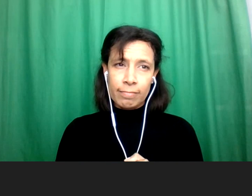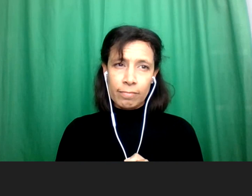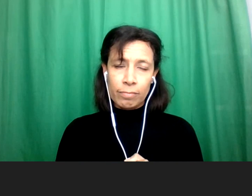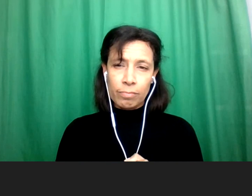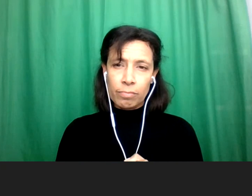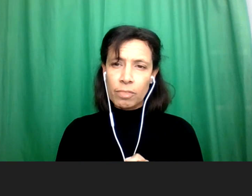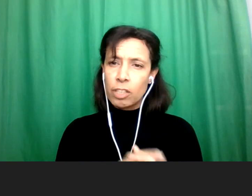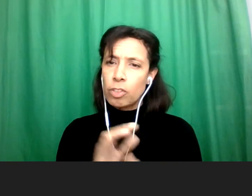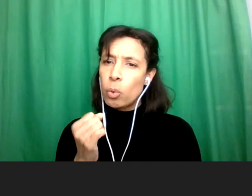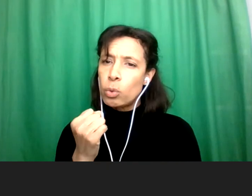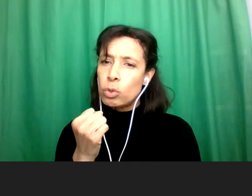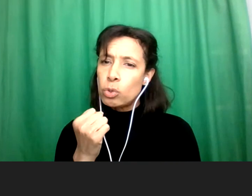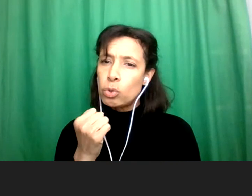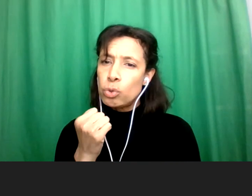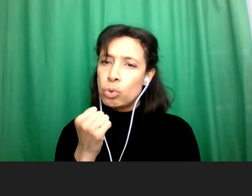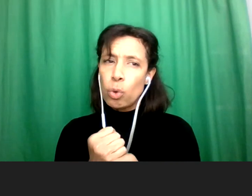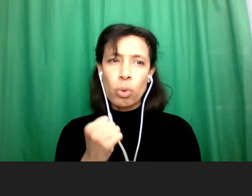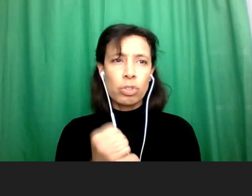Georgia, thank you.